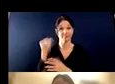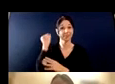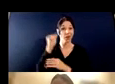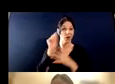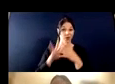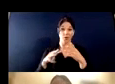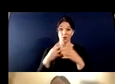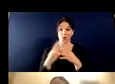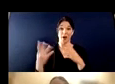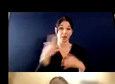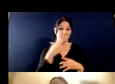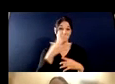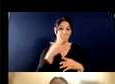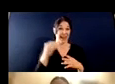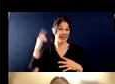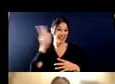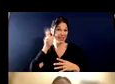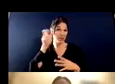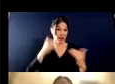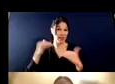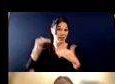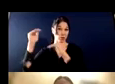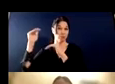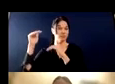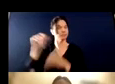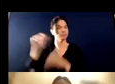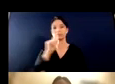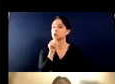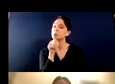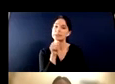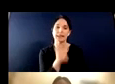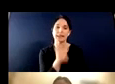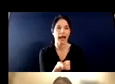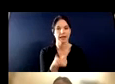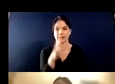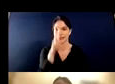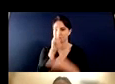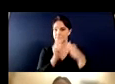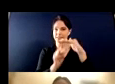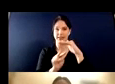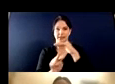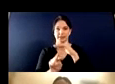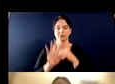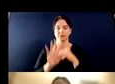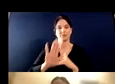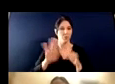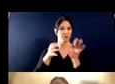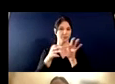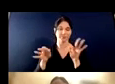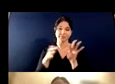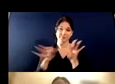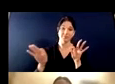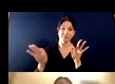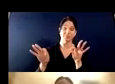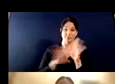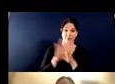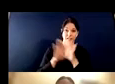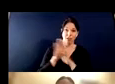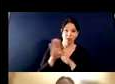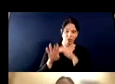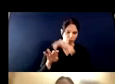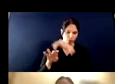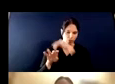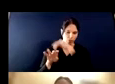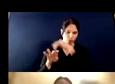not determine or predict your child's language development. There is nothing to show that hearing